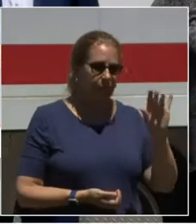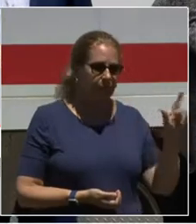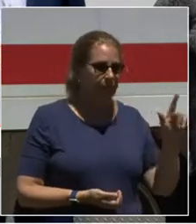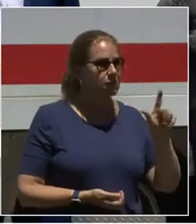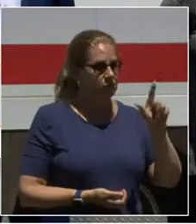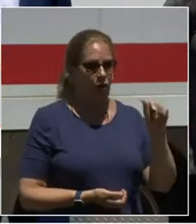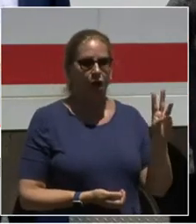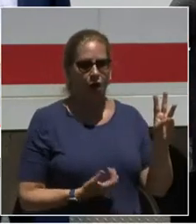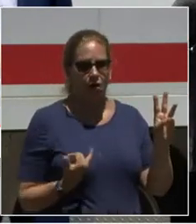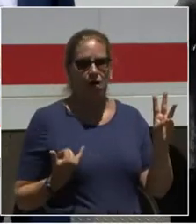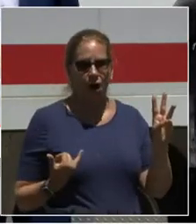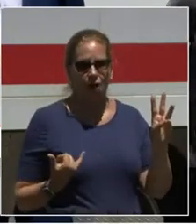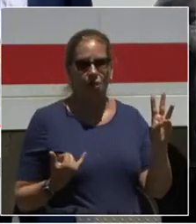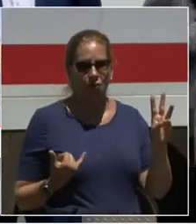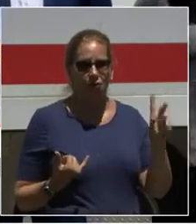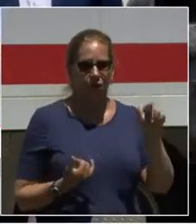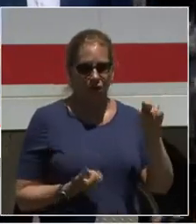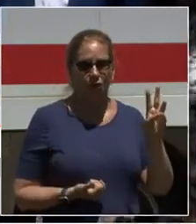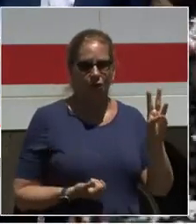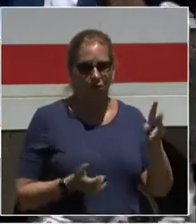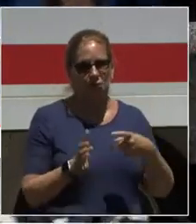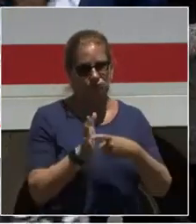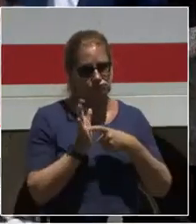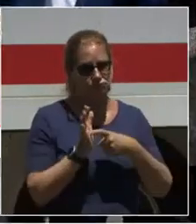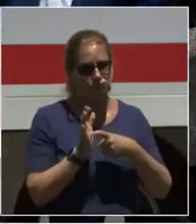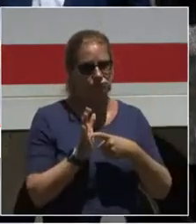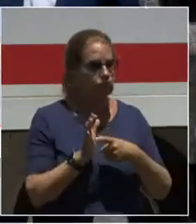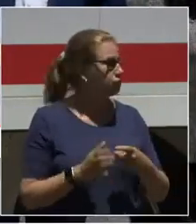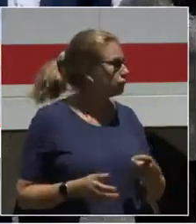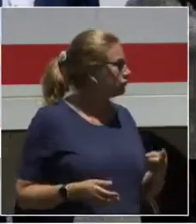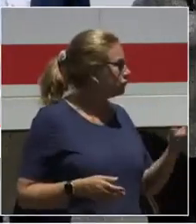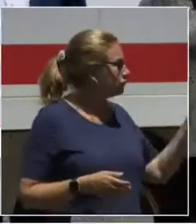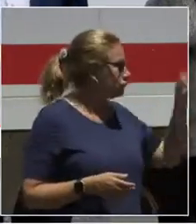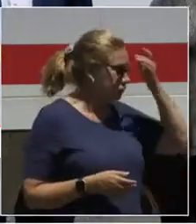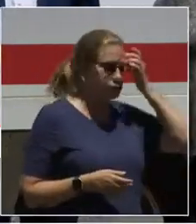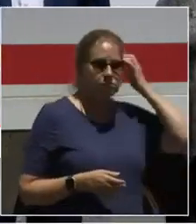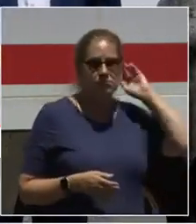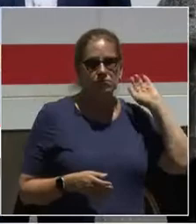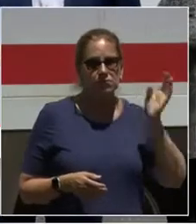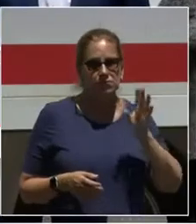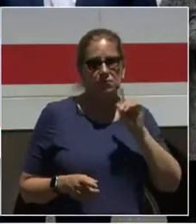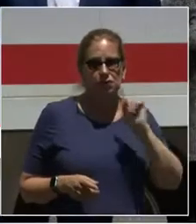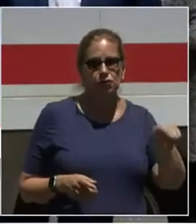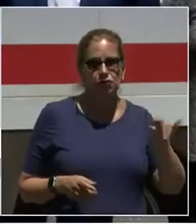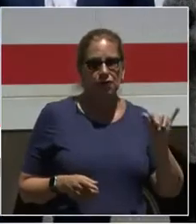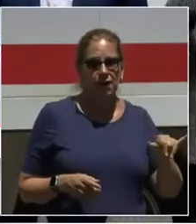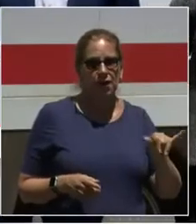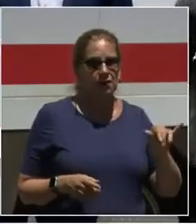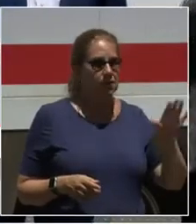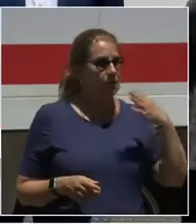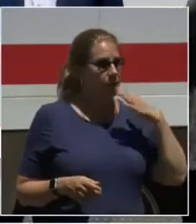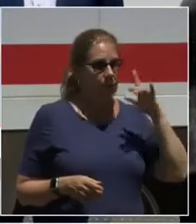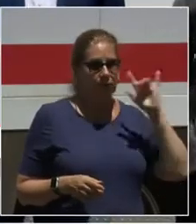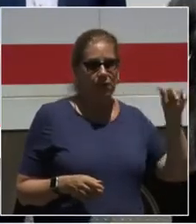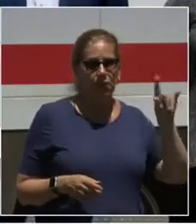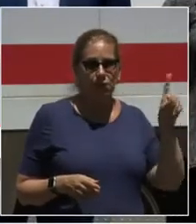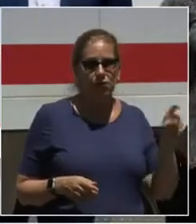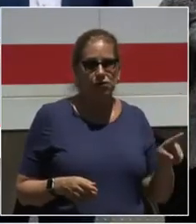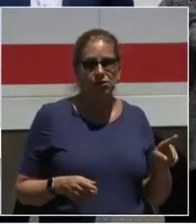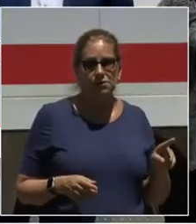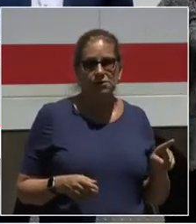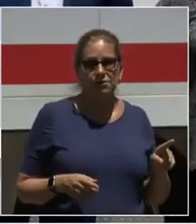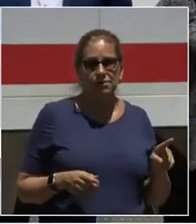Councilmember Henderson, if you want to address that question. Thanks for the question, Perry. So this is a good opportunity to clarify